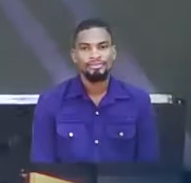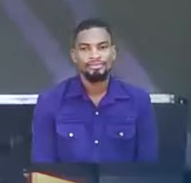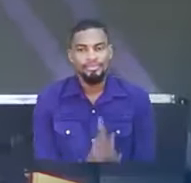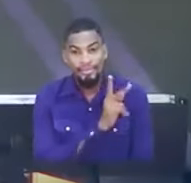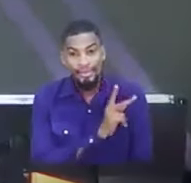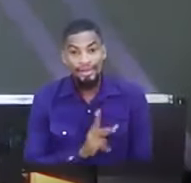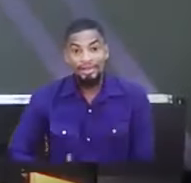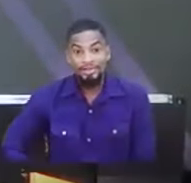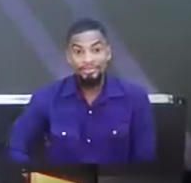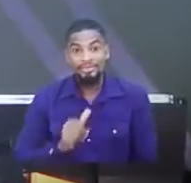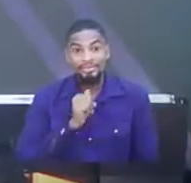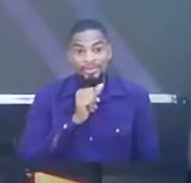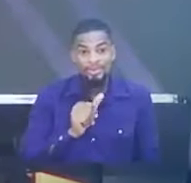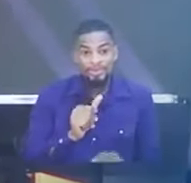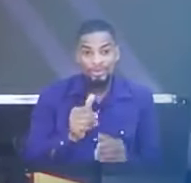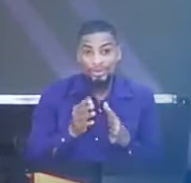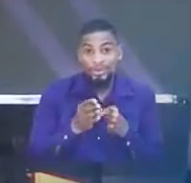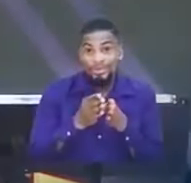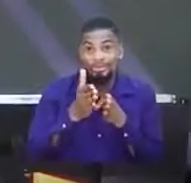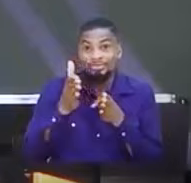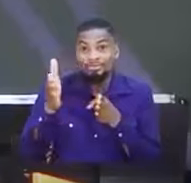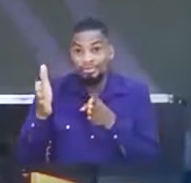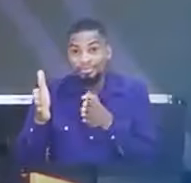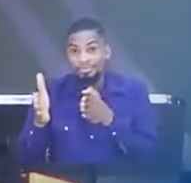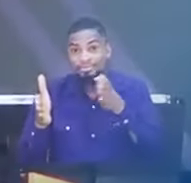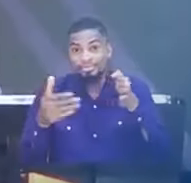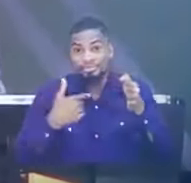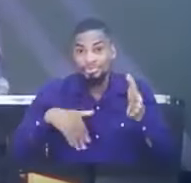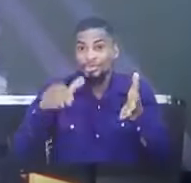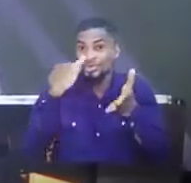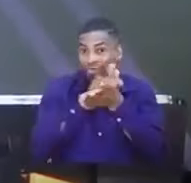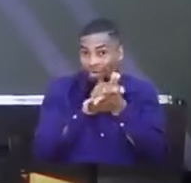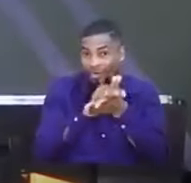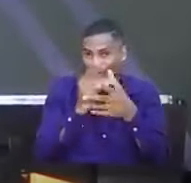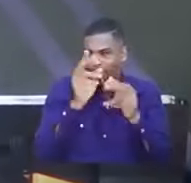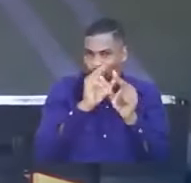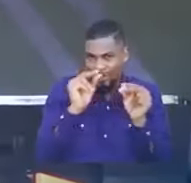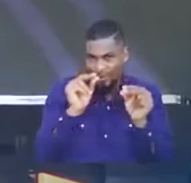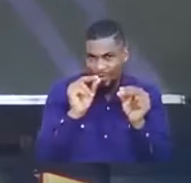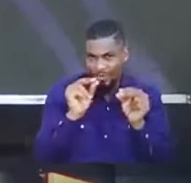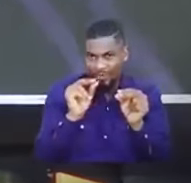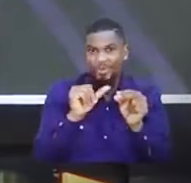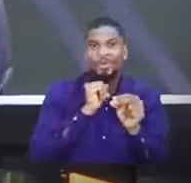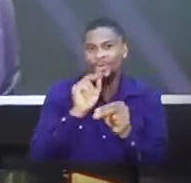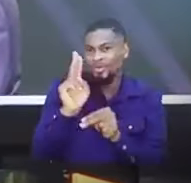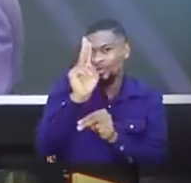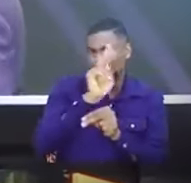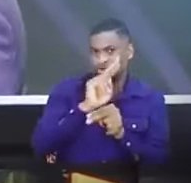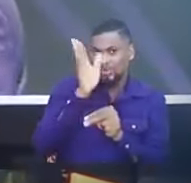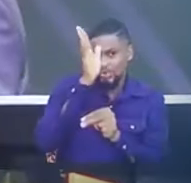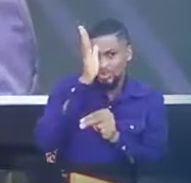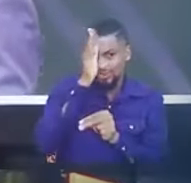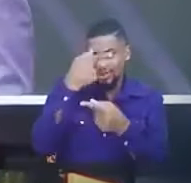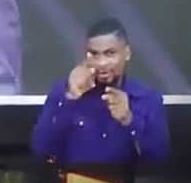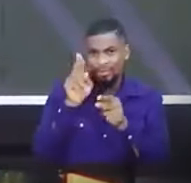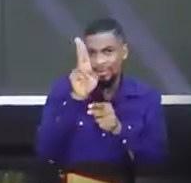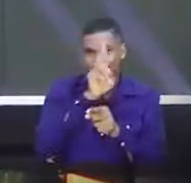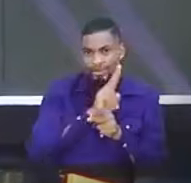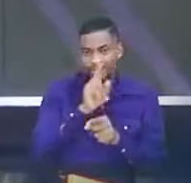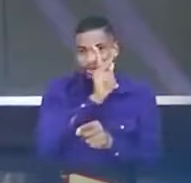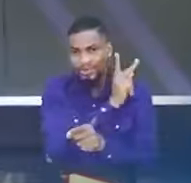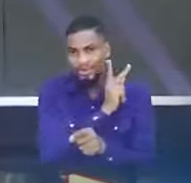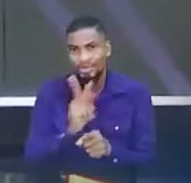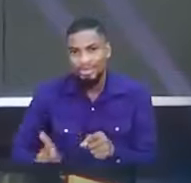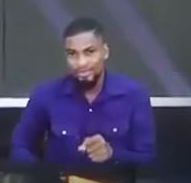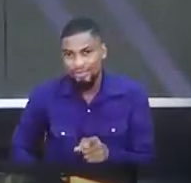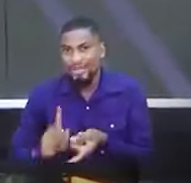Now he didn't say speak to my father. He says speak to the king. Now he brings the word king in place of